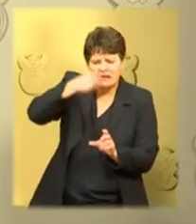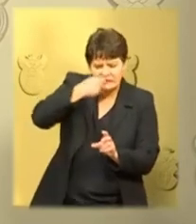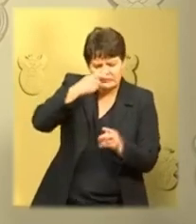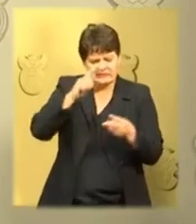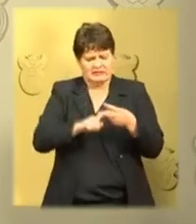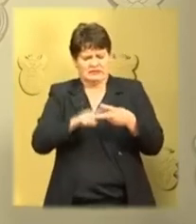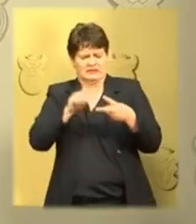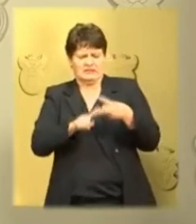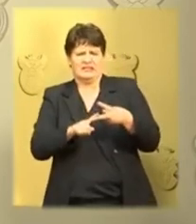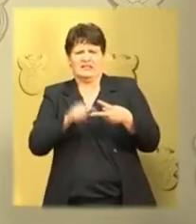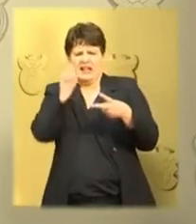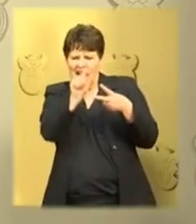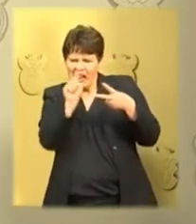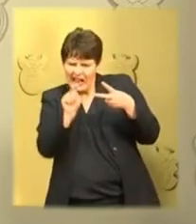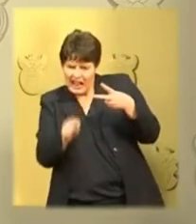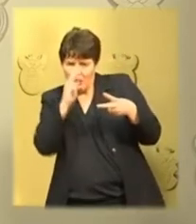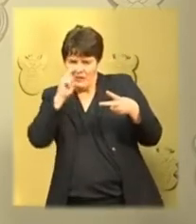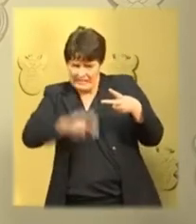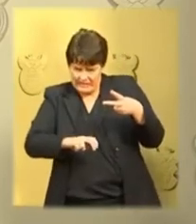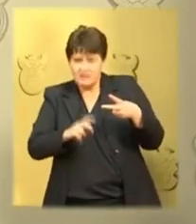unavoidable increase in infections.